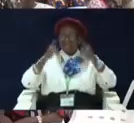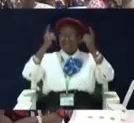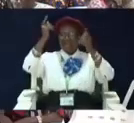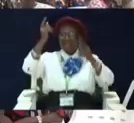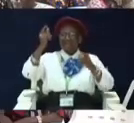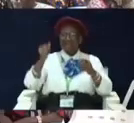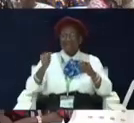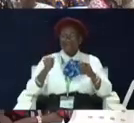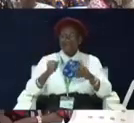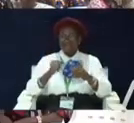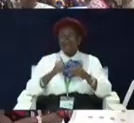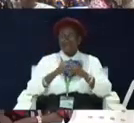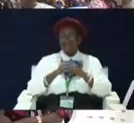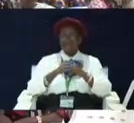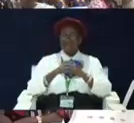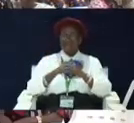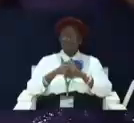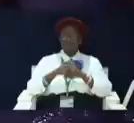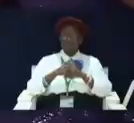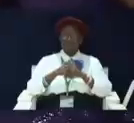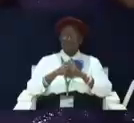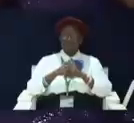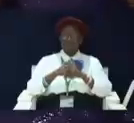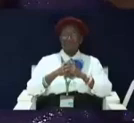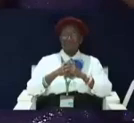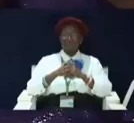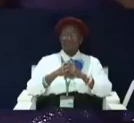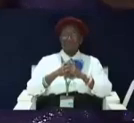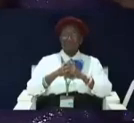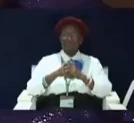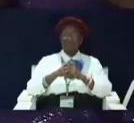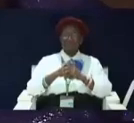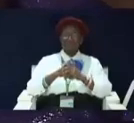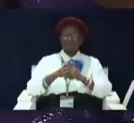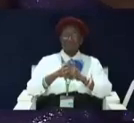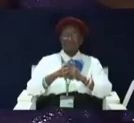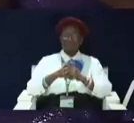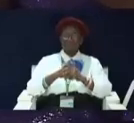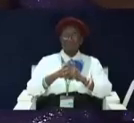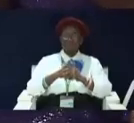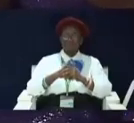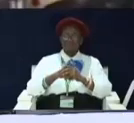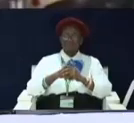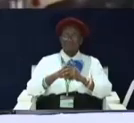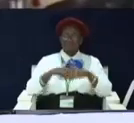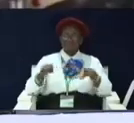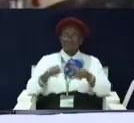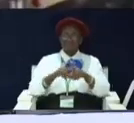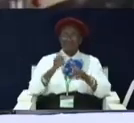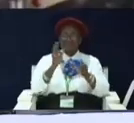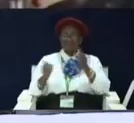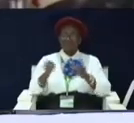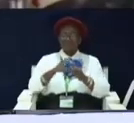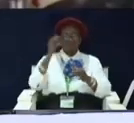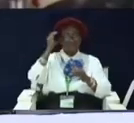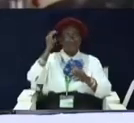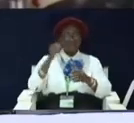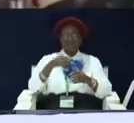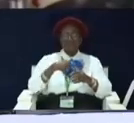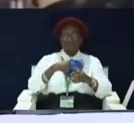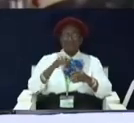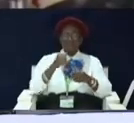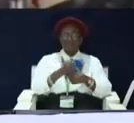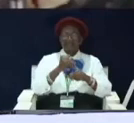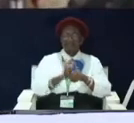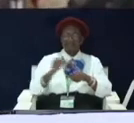iranti aluyo pataki yen ninu aye temi. So if you hear me making decrees, nitori na te